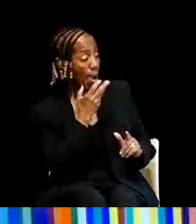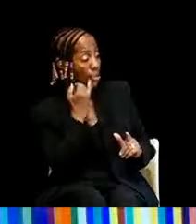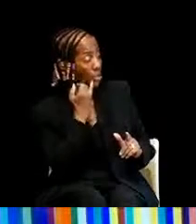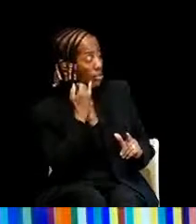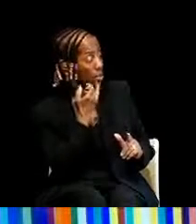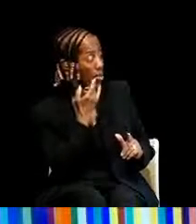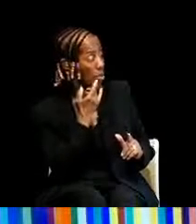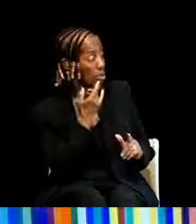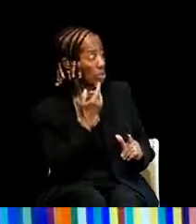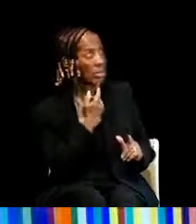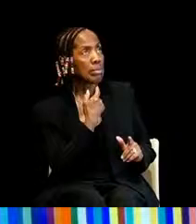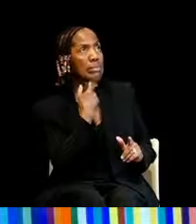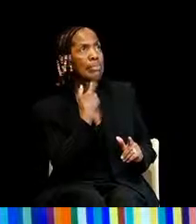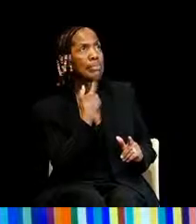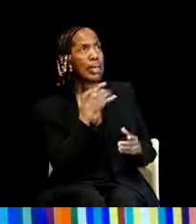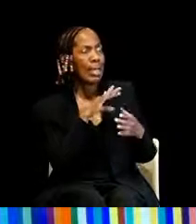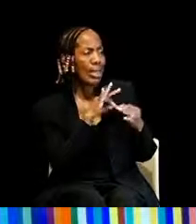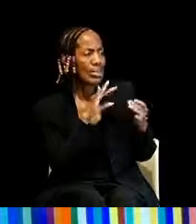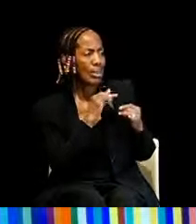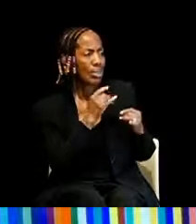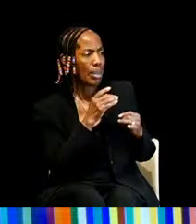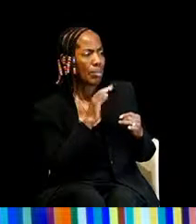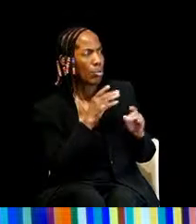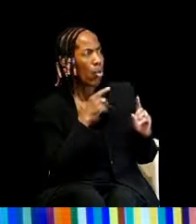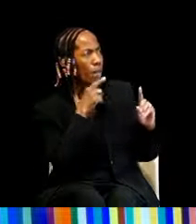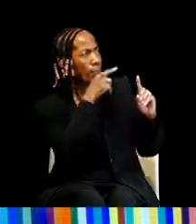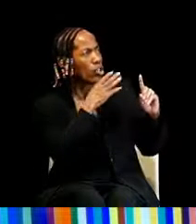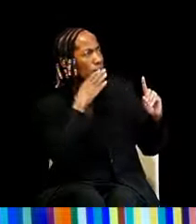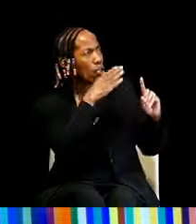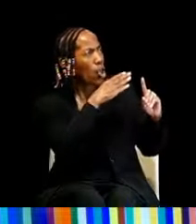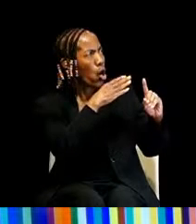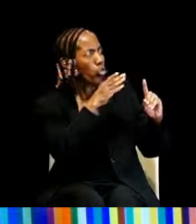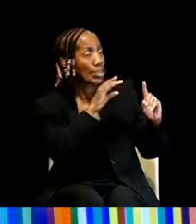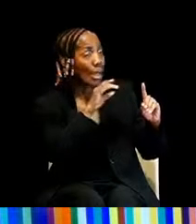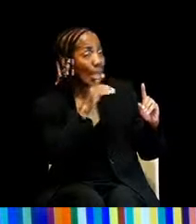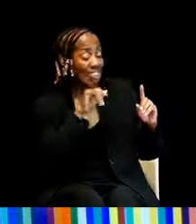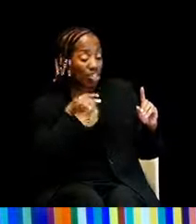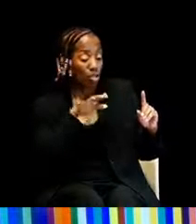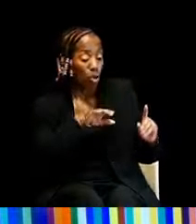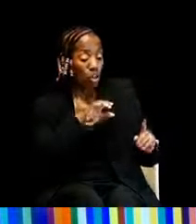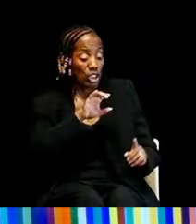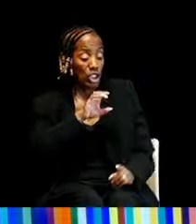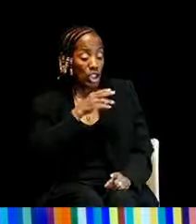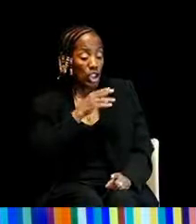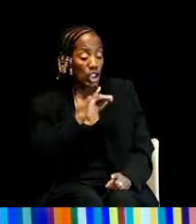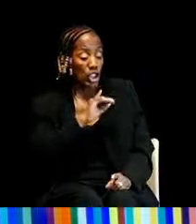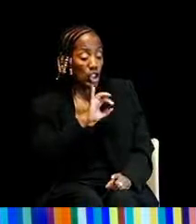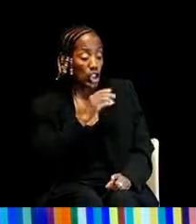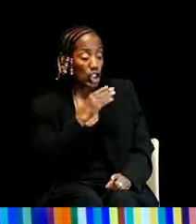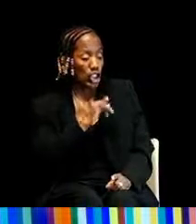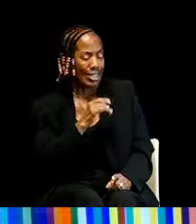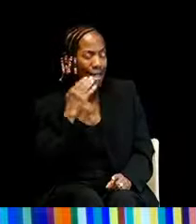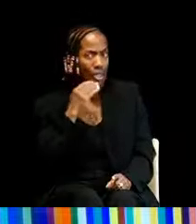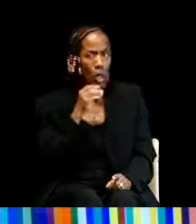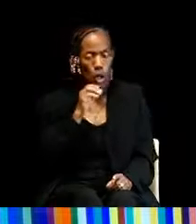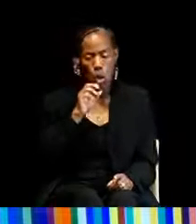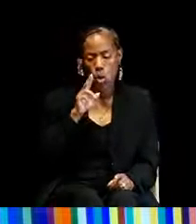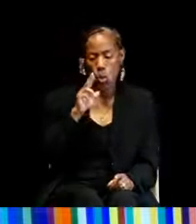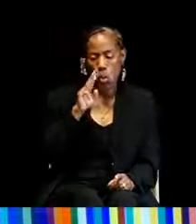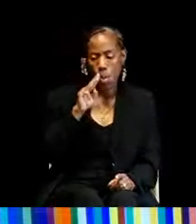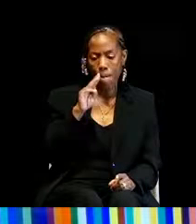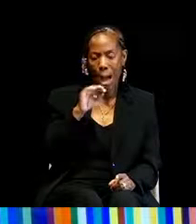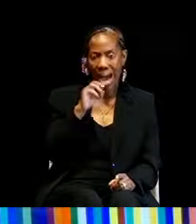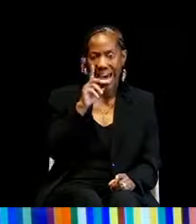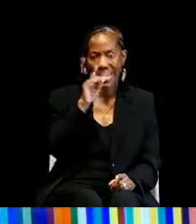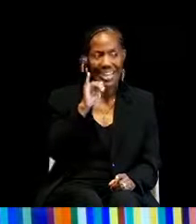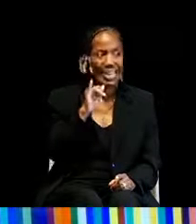And then if you're telling someone this is your destiny, you would say this is your chinchi? Yeah. Yeah, and I know Uncle Bobby is here too. Yes. She got it